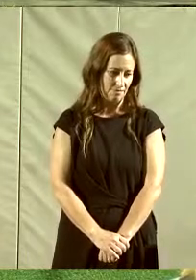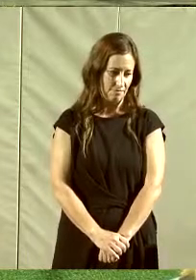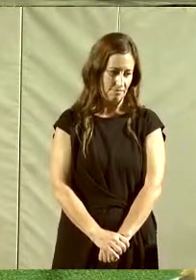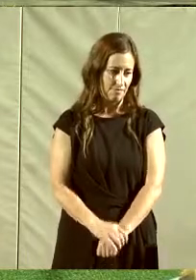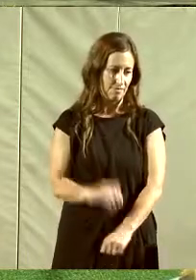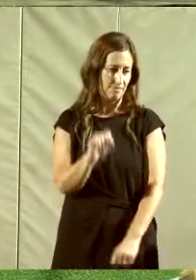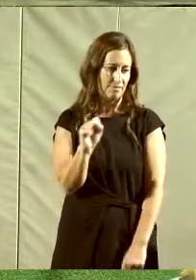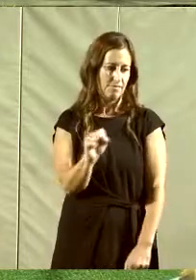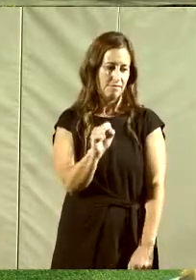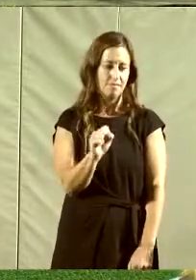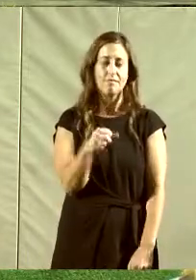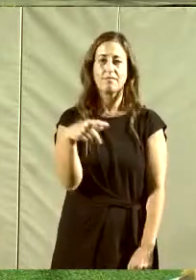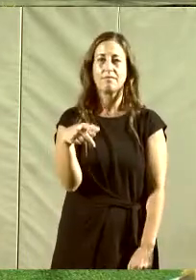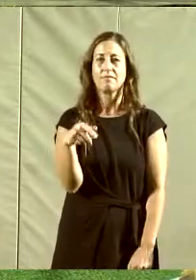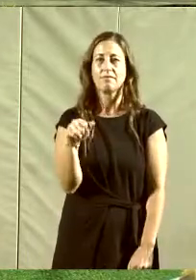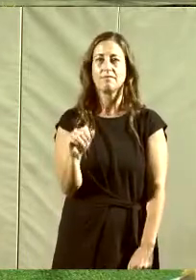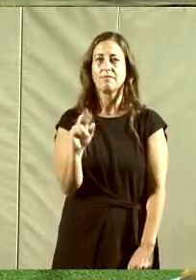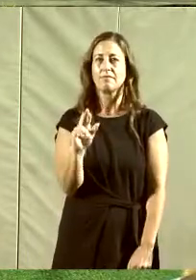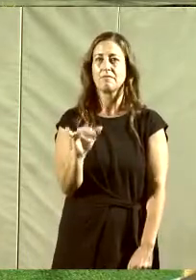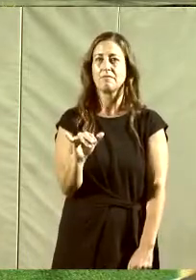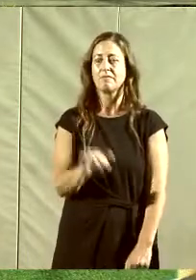Selena Marie Perry.